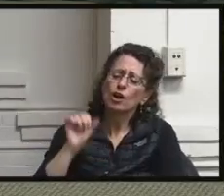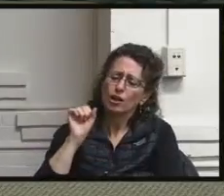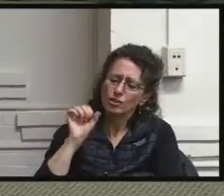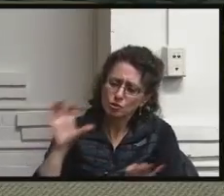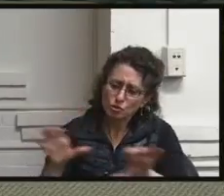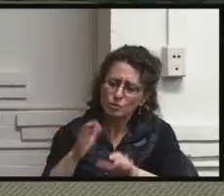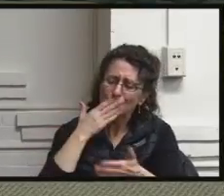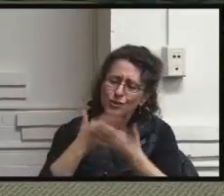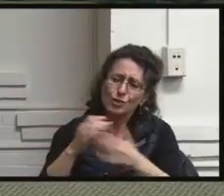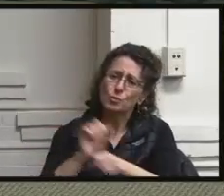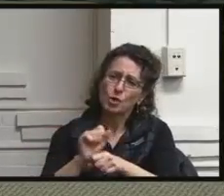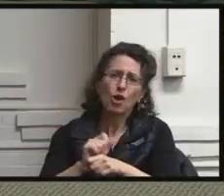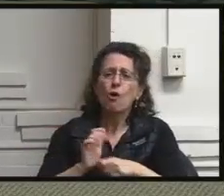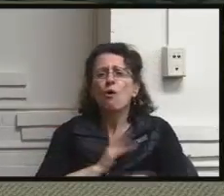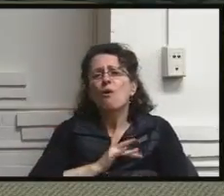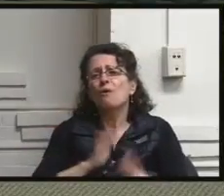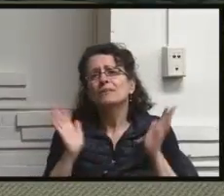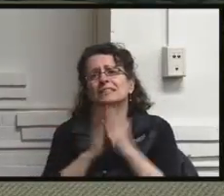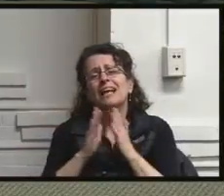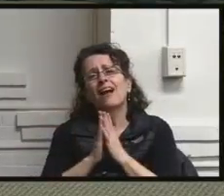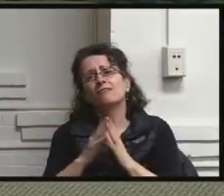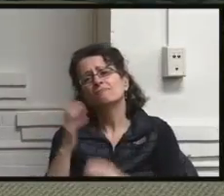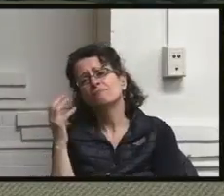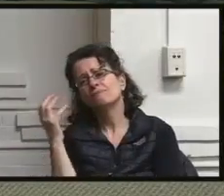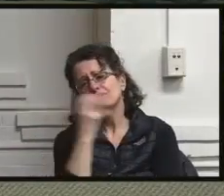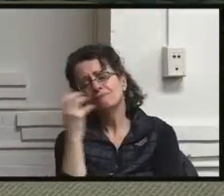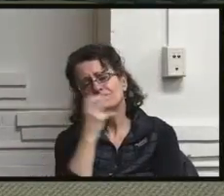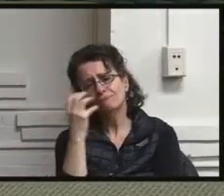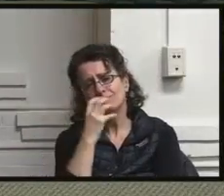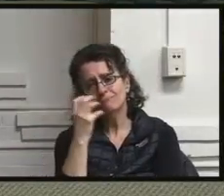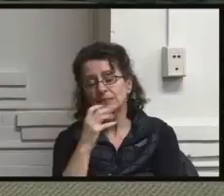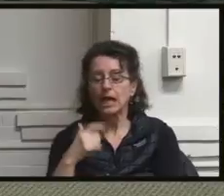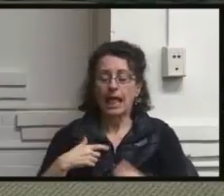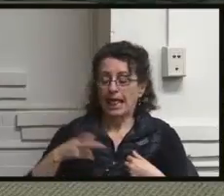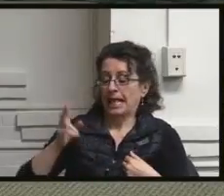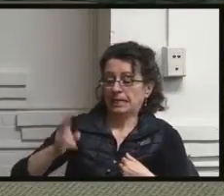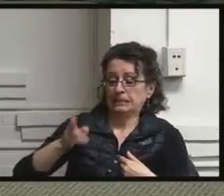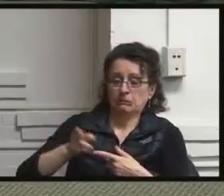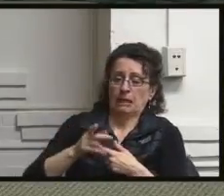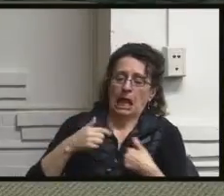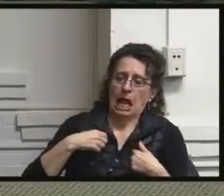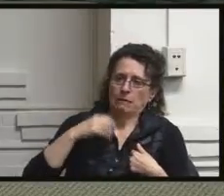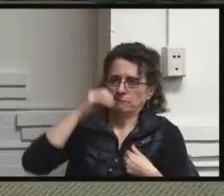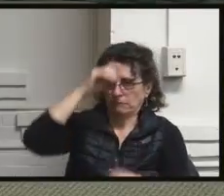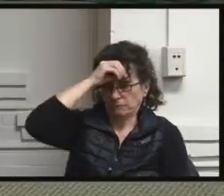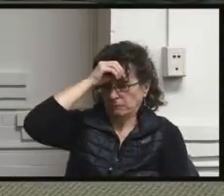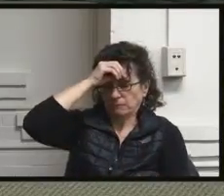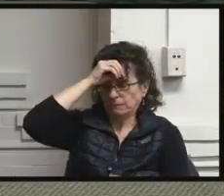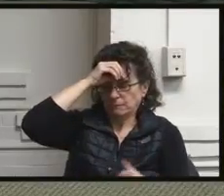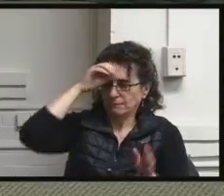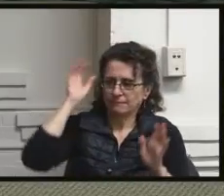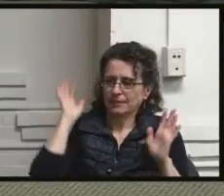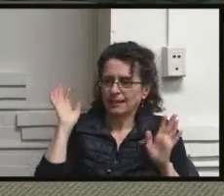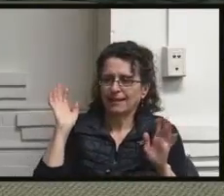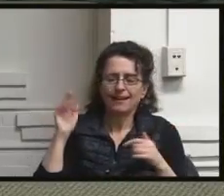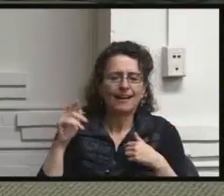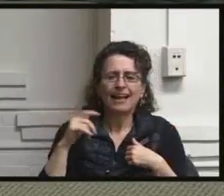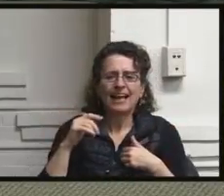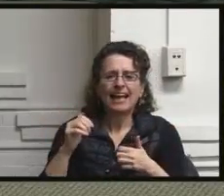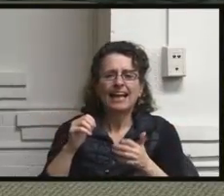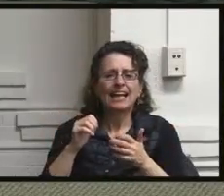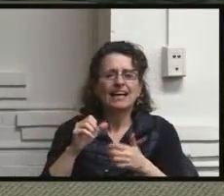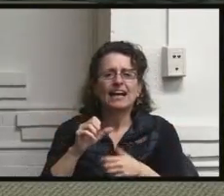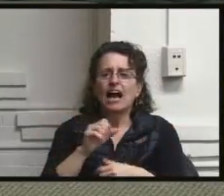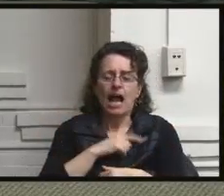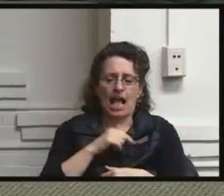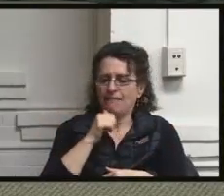huge difference. I'm not sitting here knowing the history that has been referred to. I don't go back on the select board